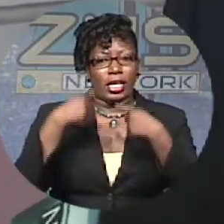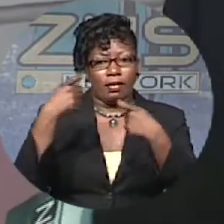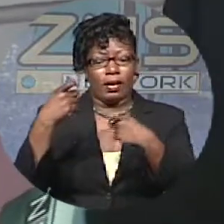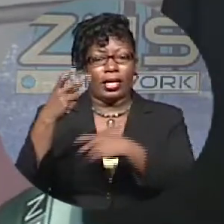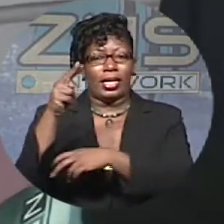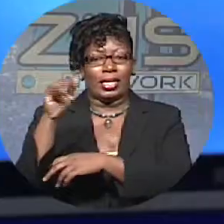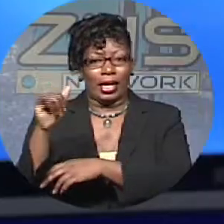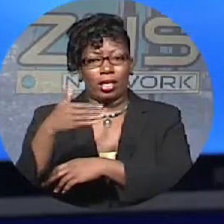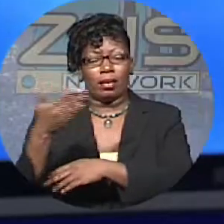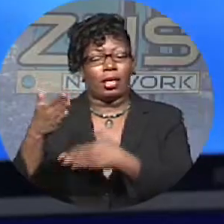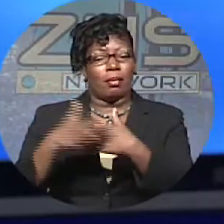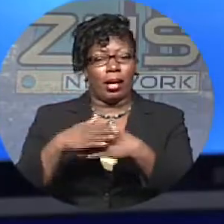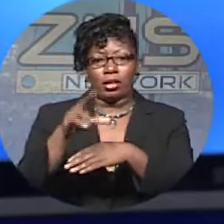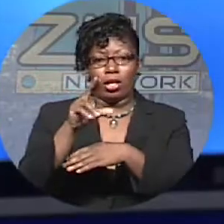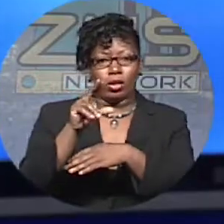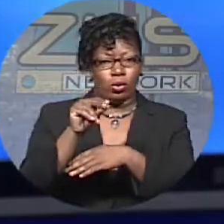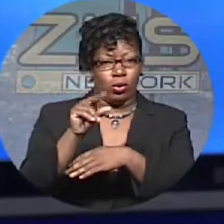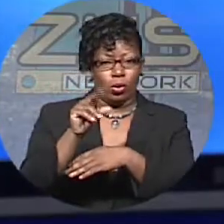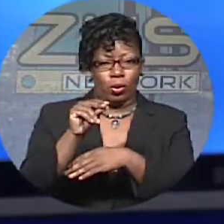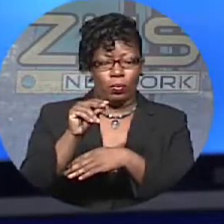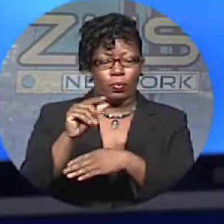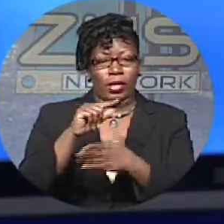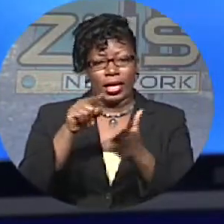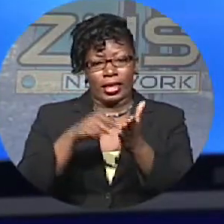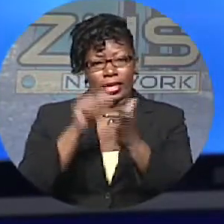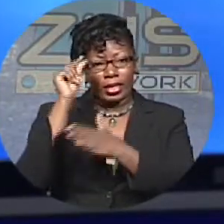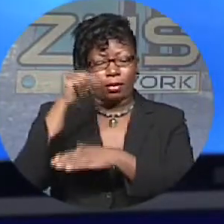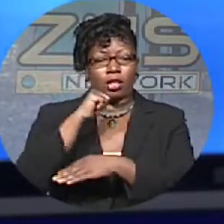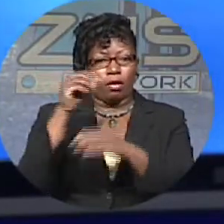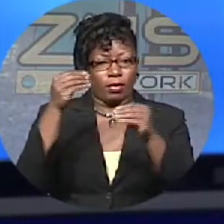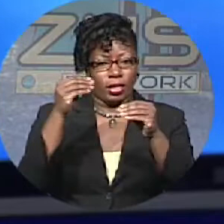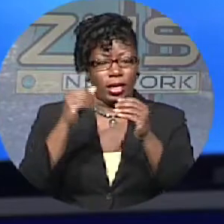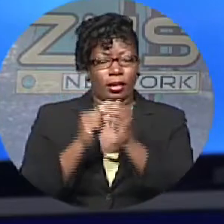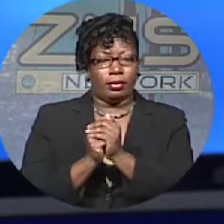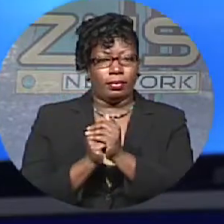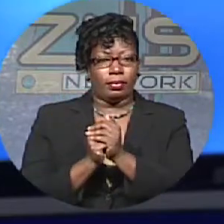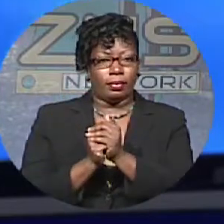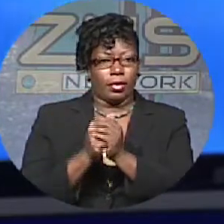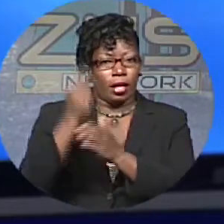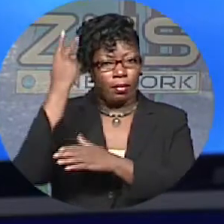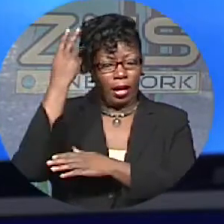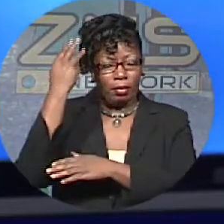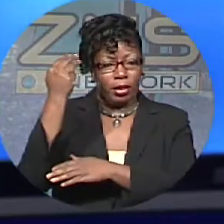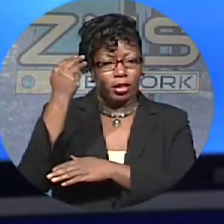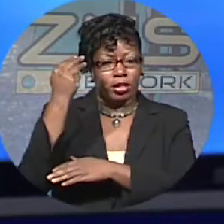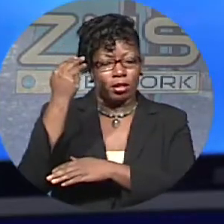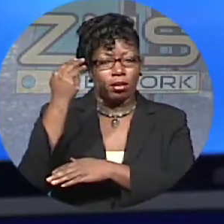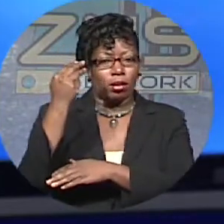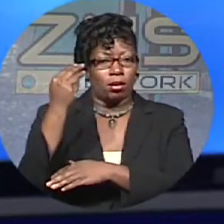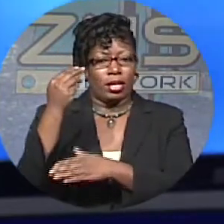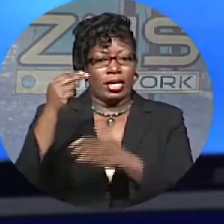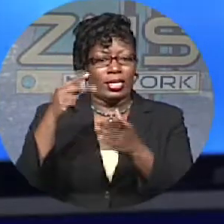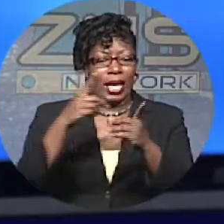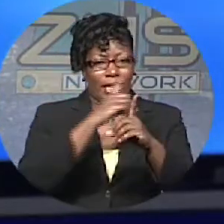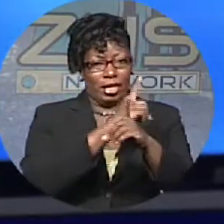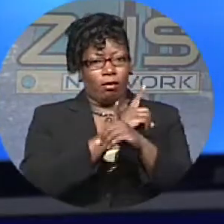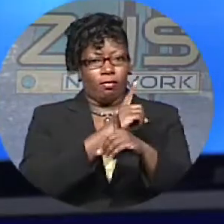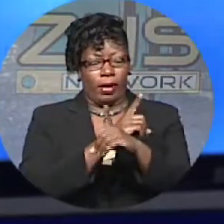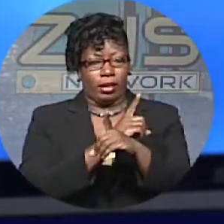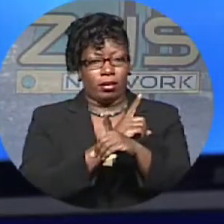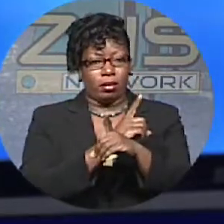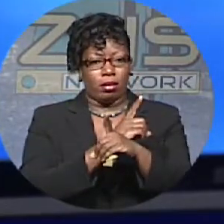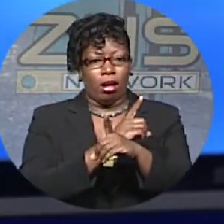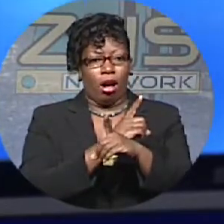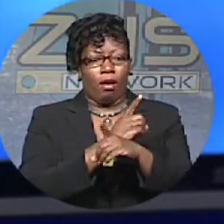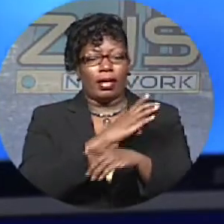sale. The Prime Minister also jumped to the defense of his cabinet members, reasoning that meetings between cabinet ministers